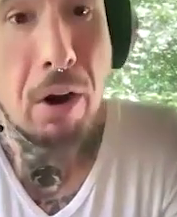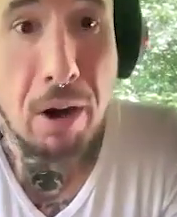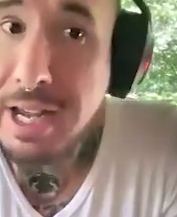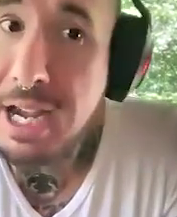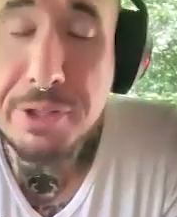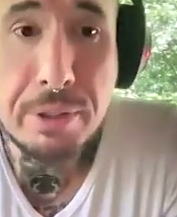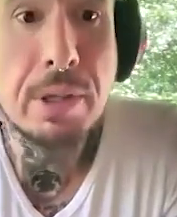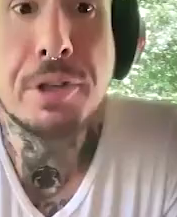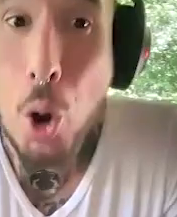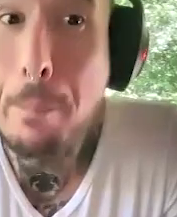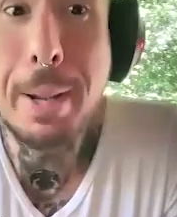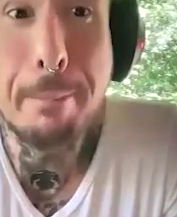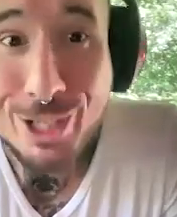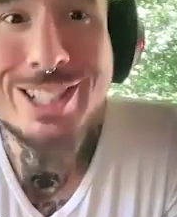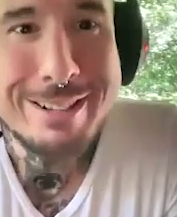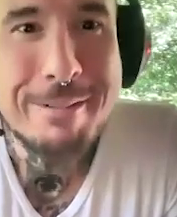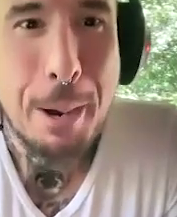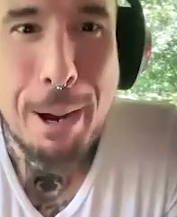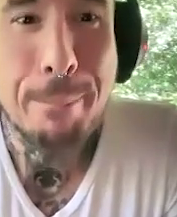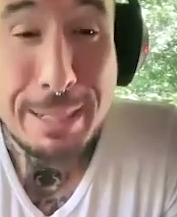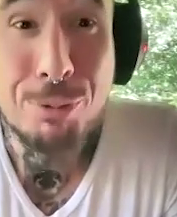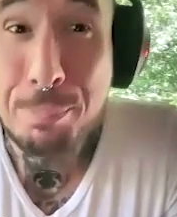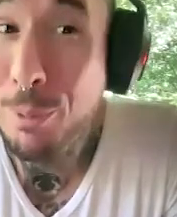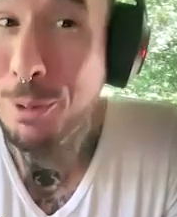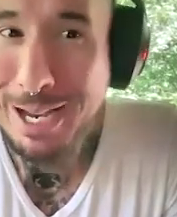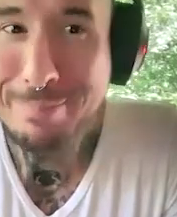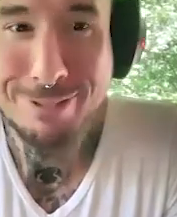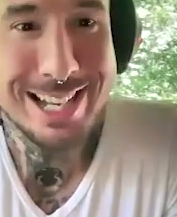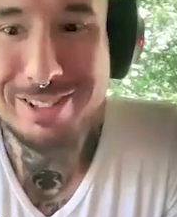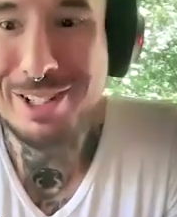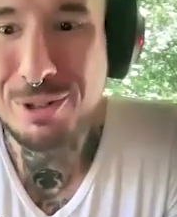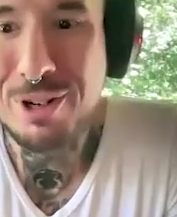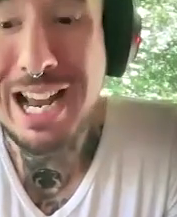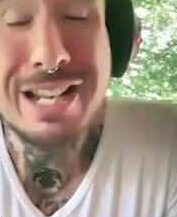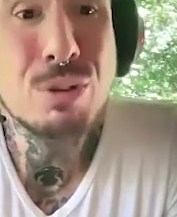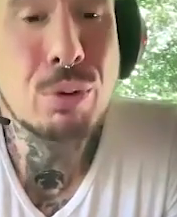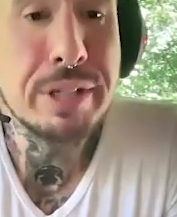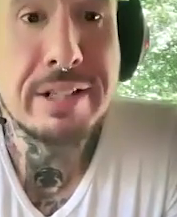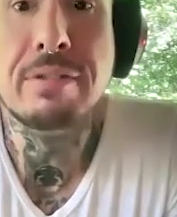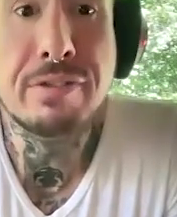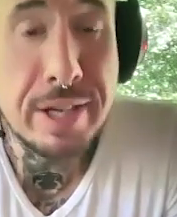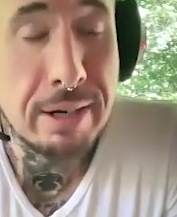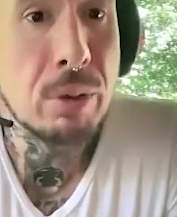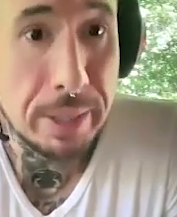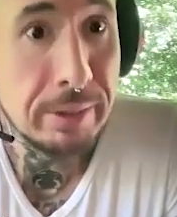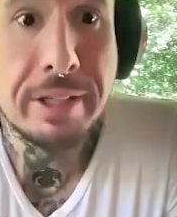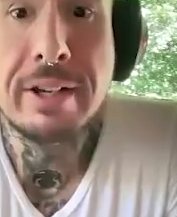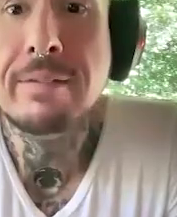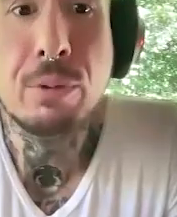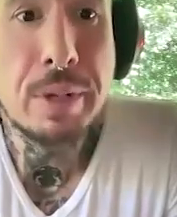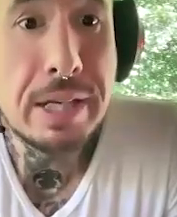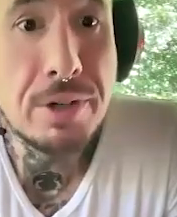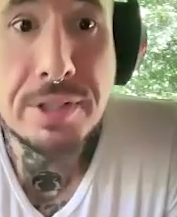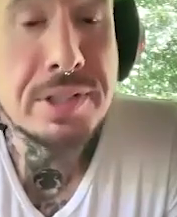disorder, all you have to do is open a book about people with borderline personality disorder, and you will read very